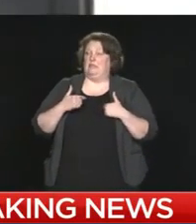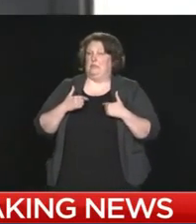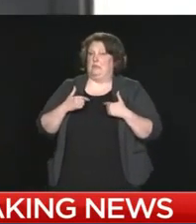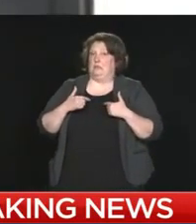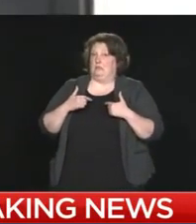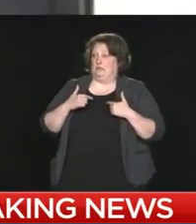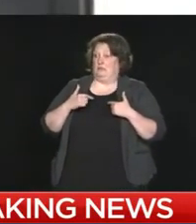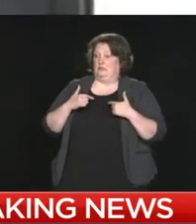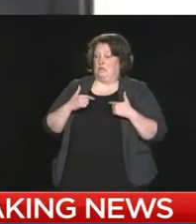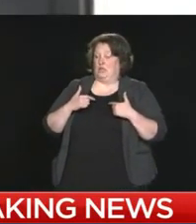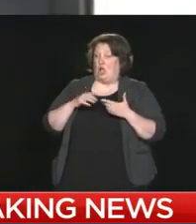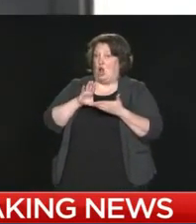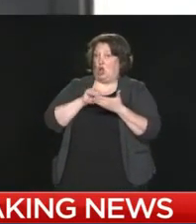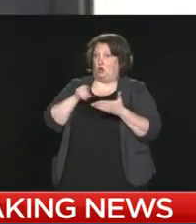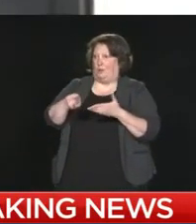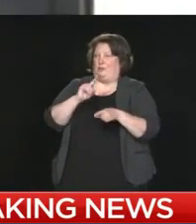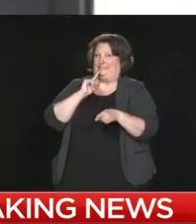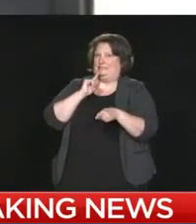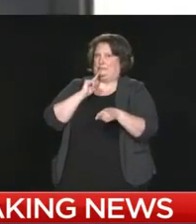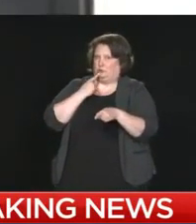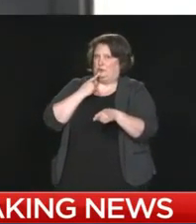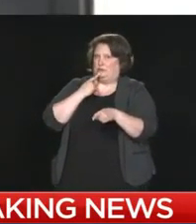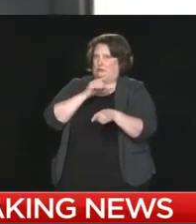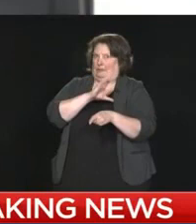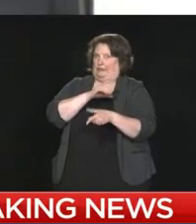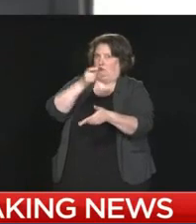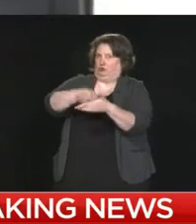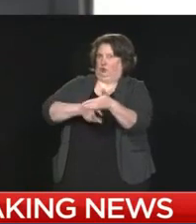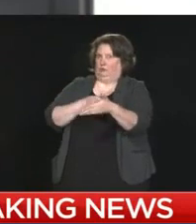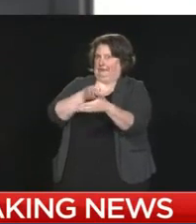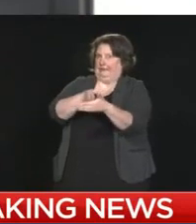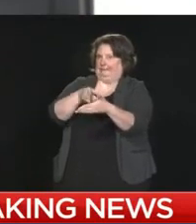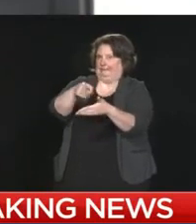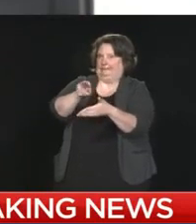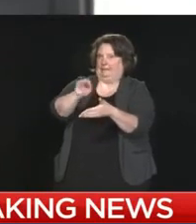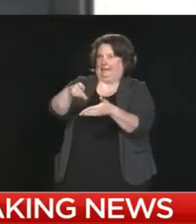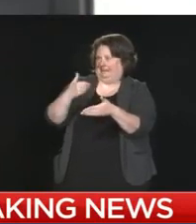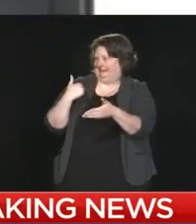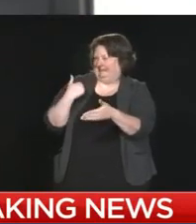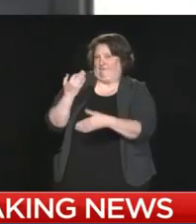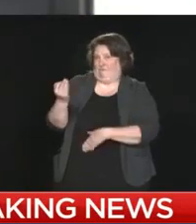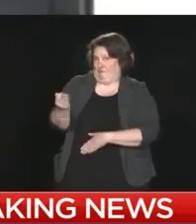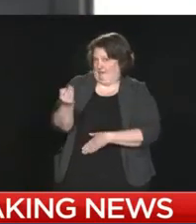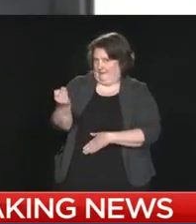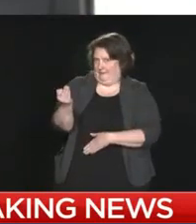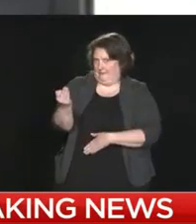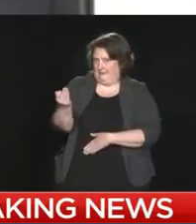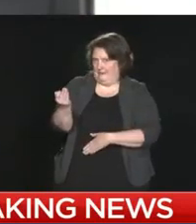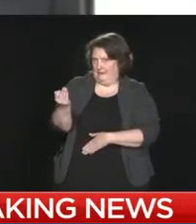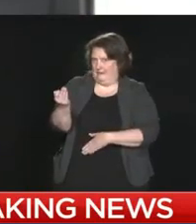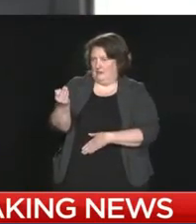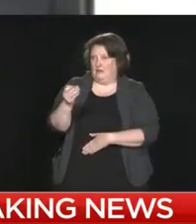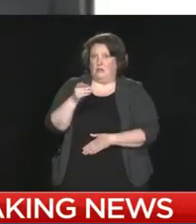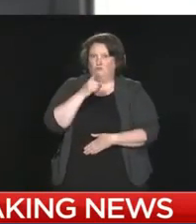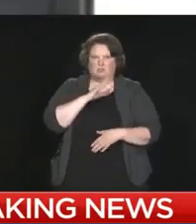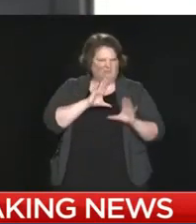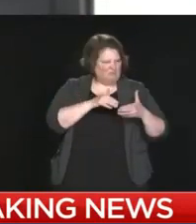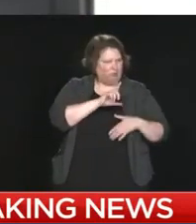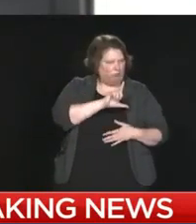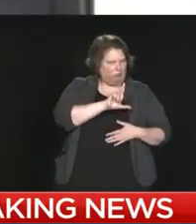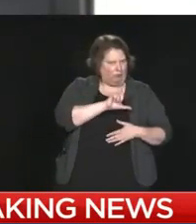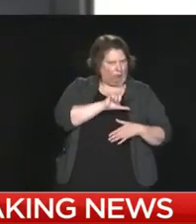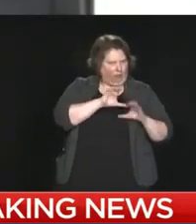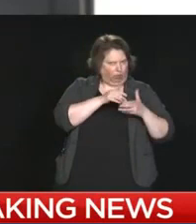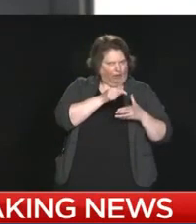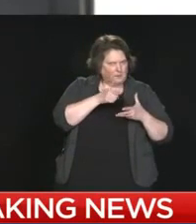about the serious charges against this MP on Friday. No one in my party or my